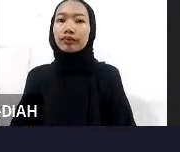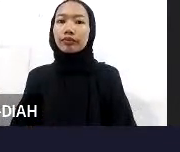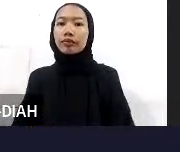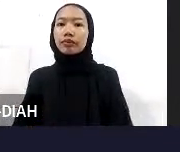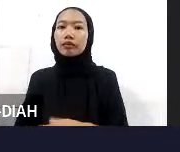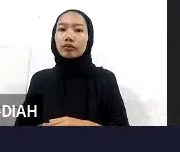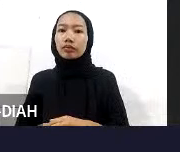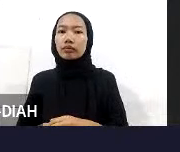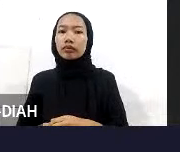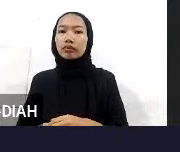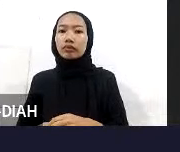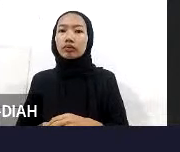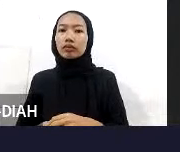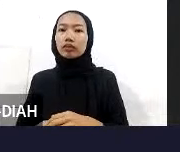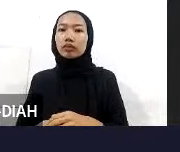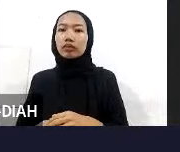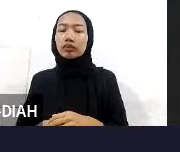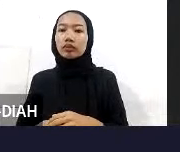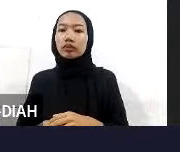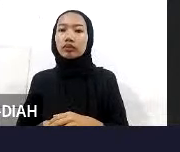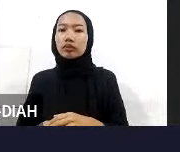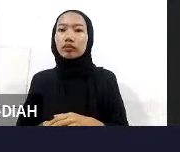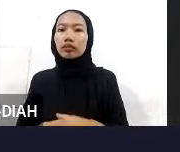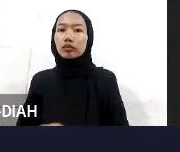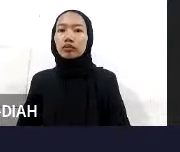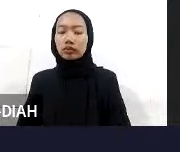helps me with my advocacy.